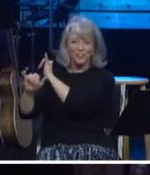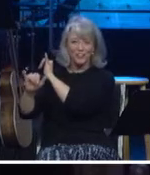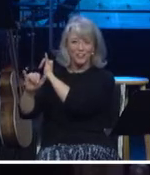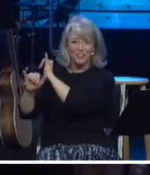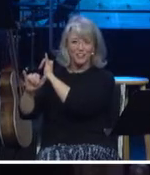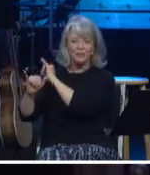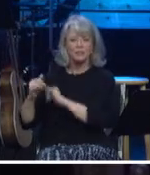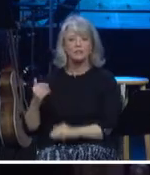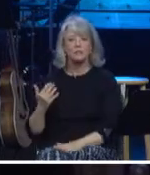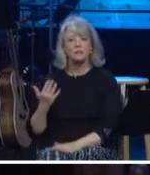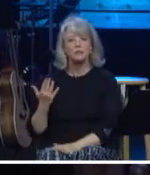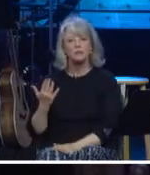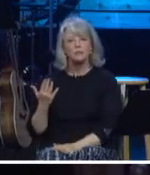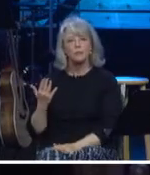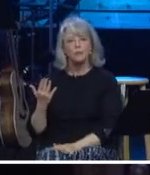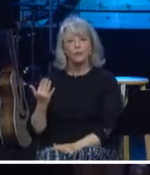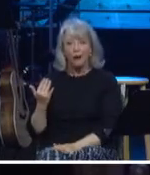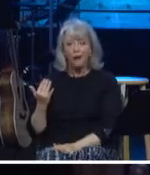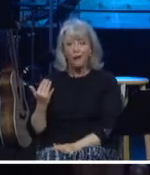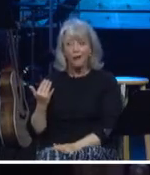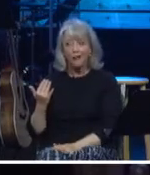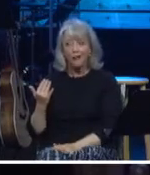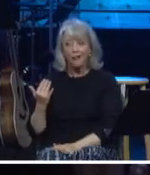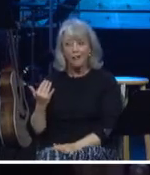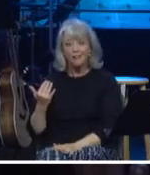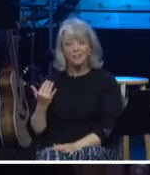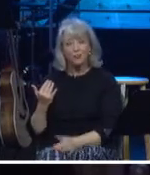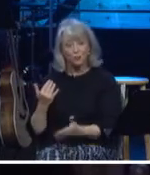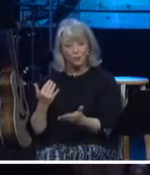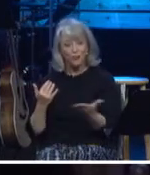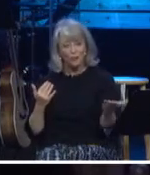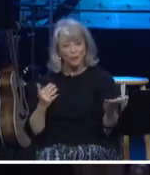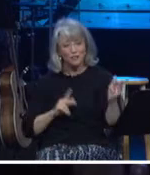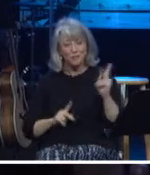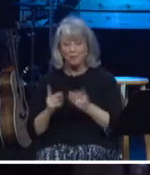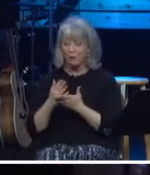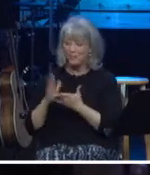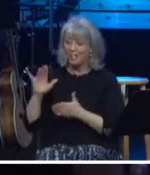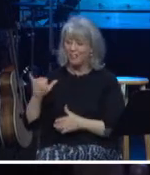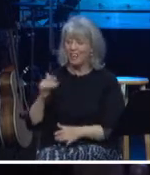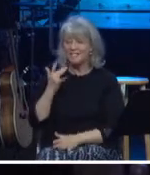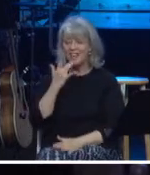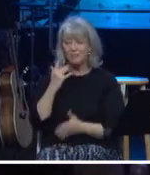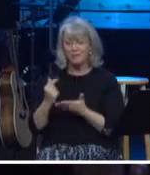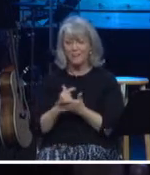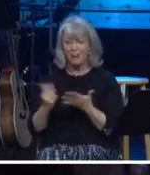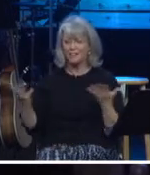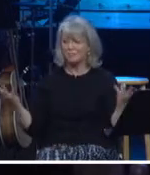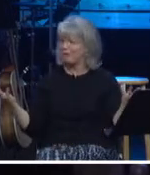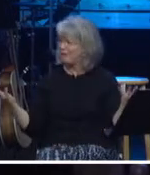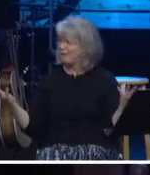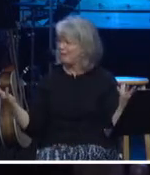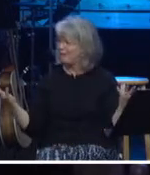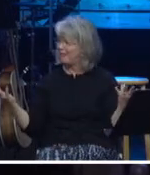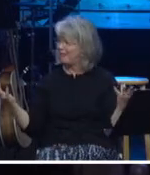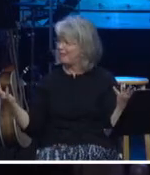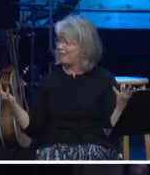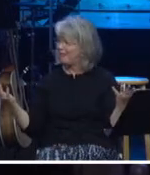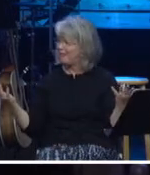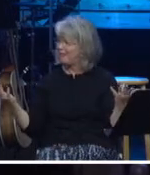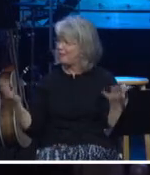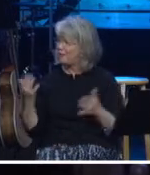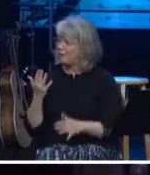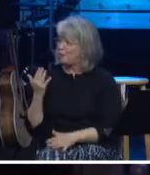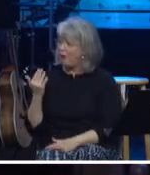Again, the question, why would anyone ever reject that kind of gospel? Why would someone reject